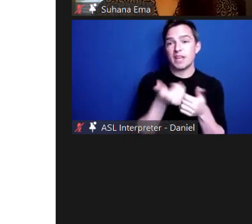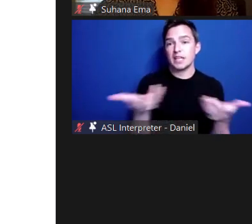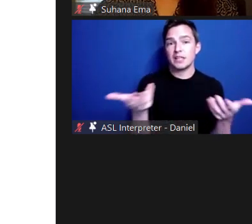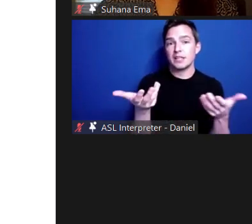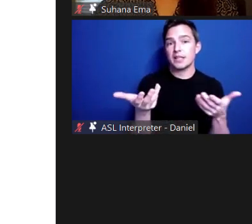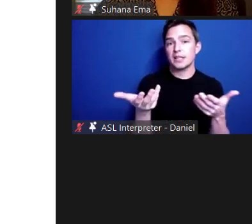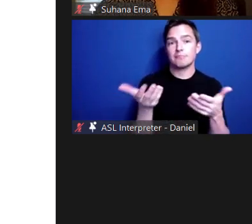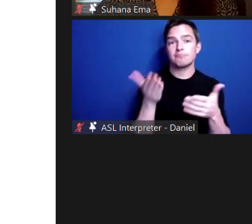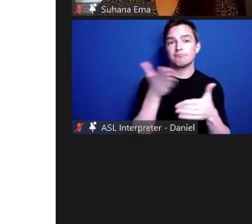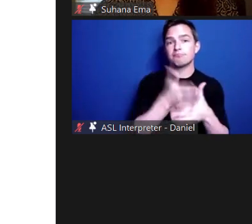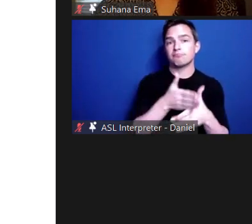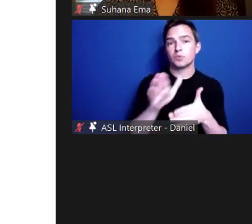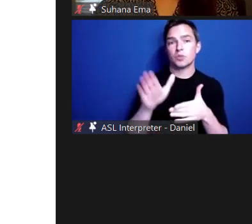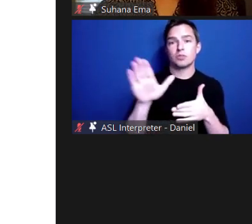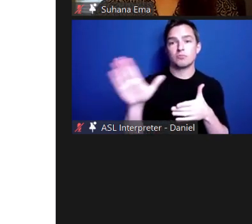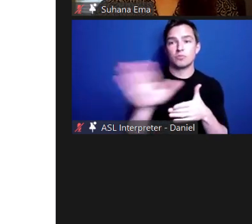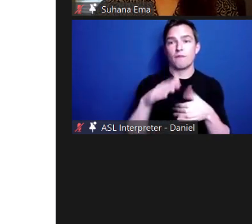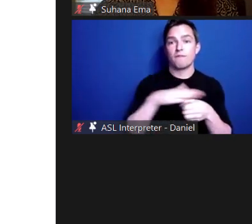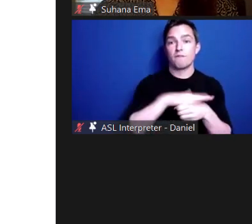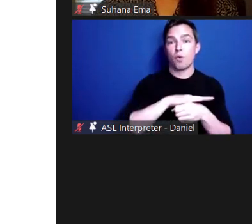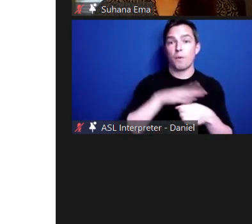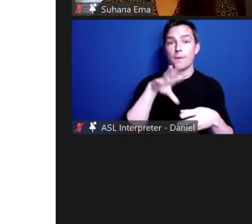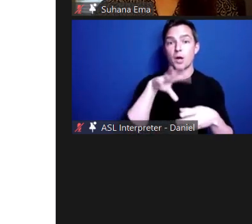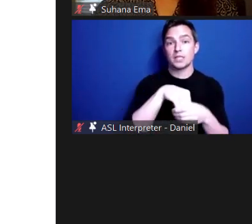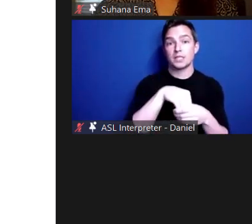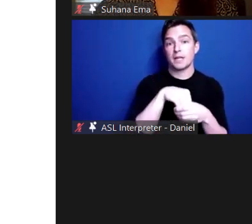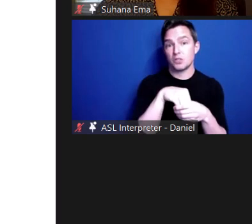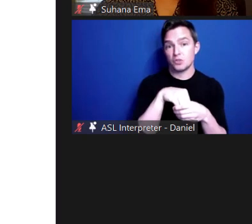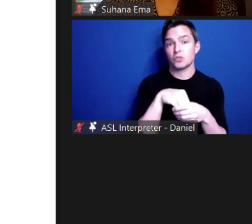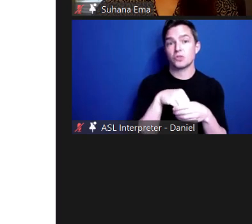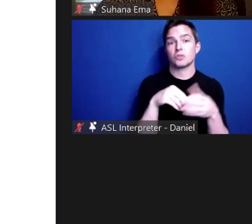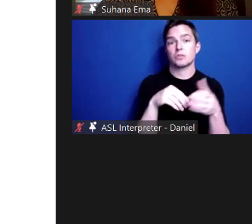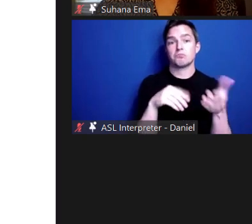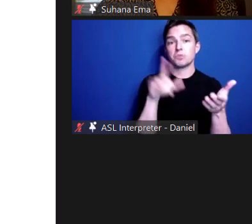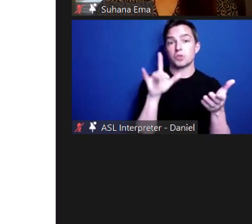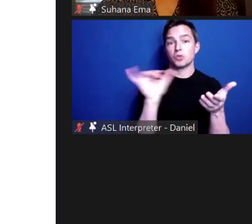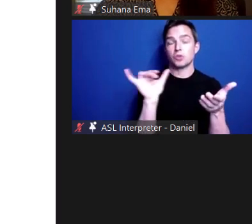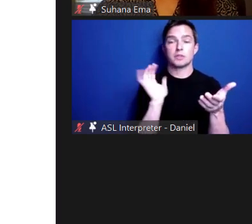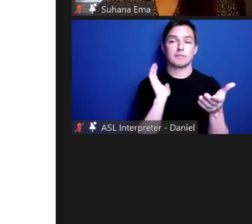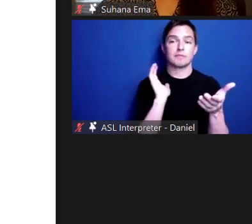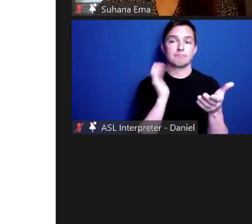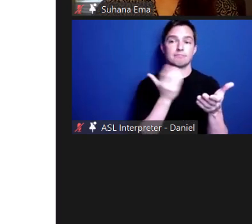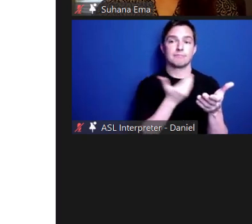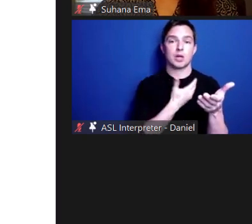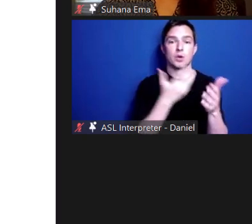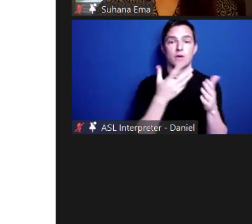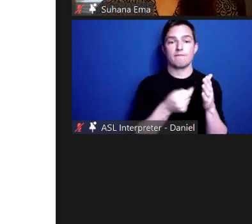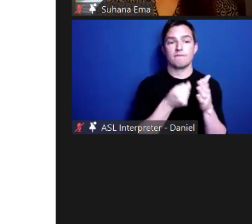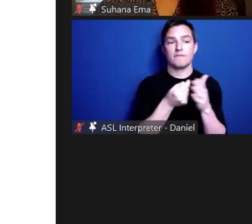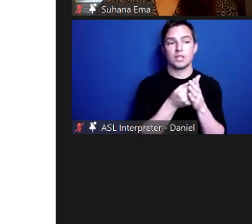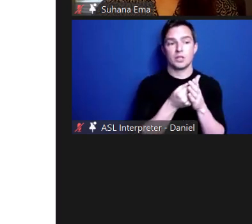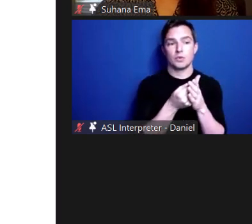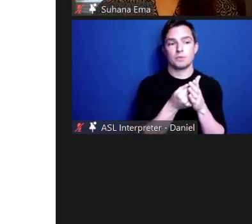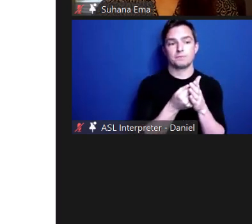disrupts your full participation, it looks like our video has